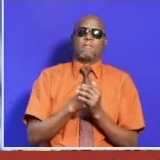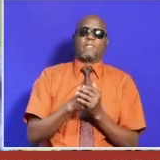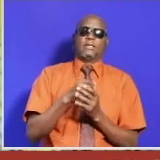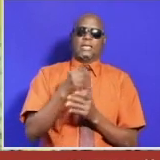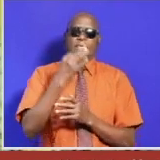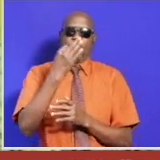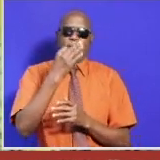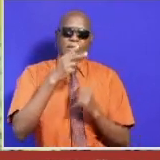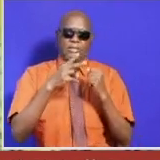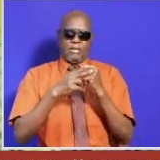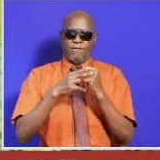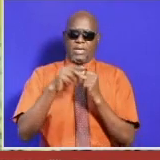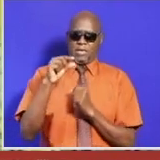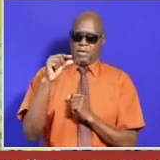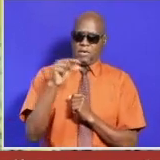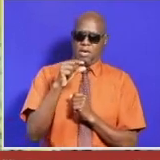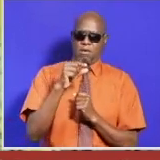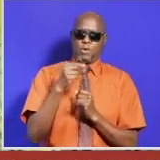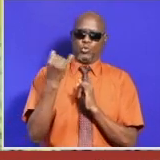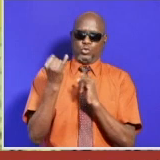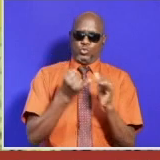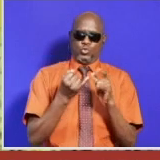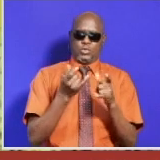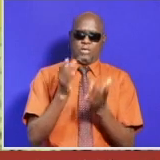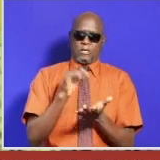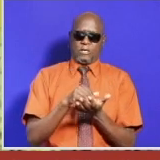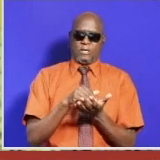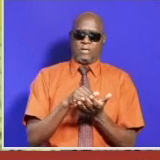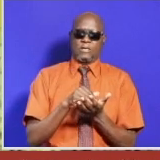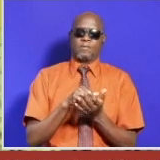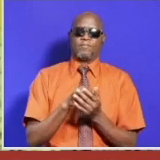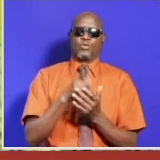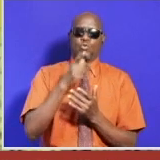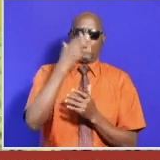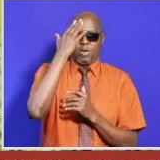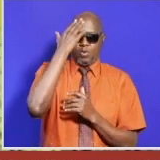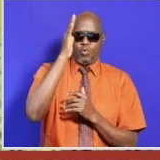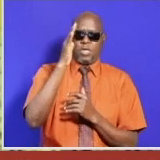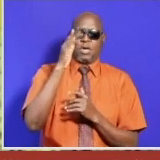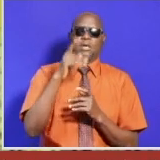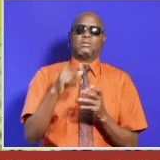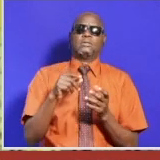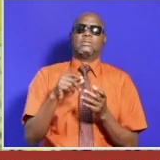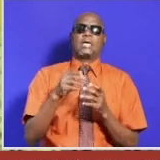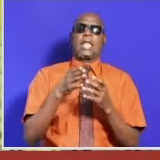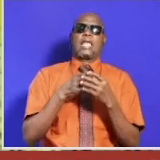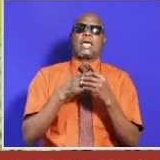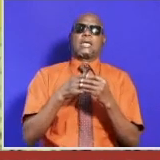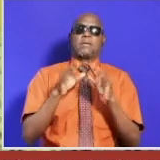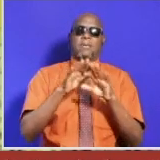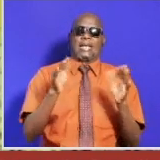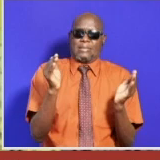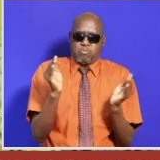gram that we are reintroducing again, as you're aware, it's already in the market, is our smallest one